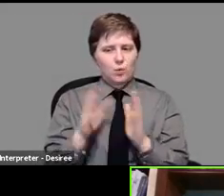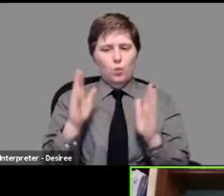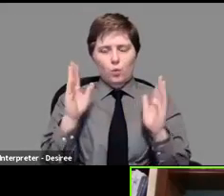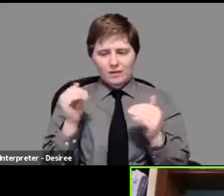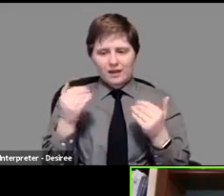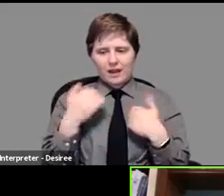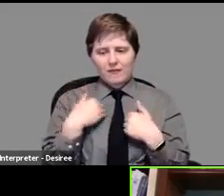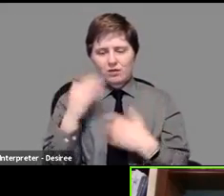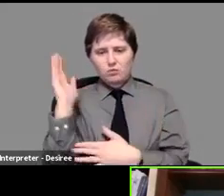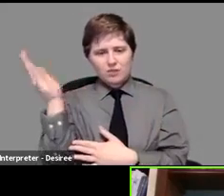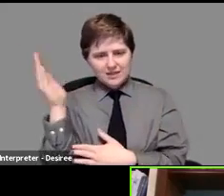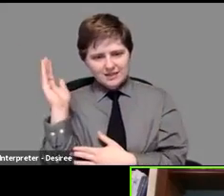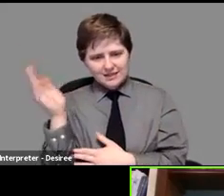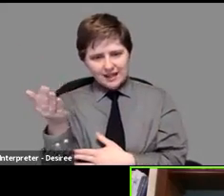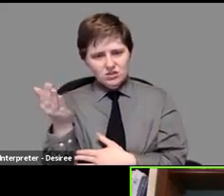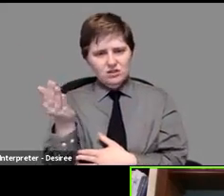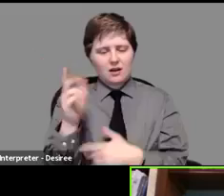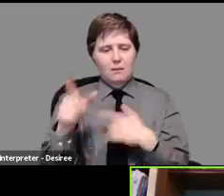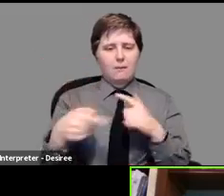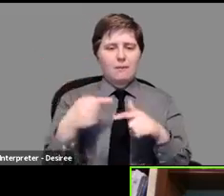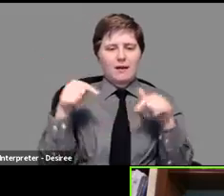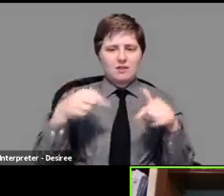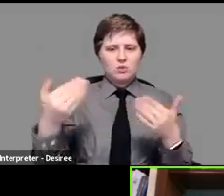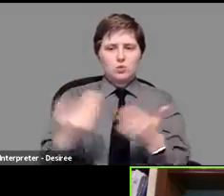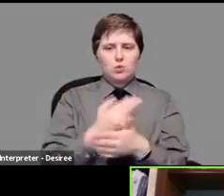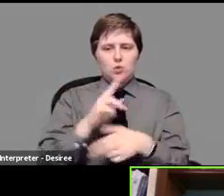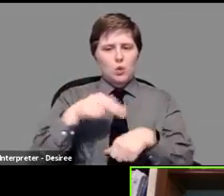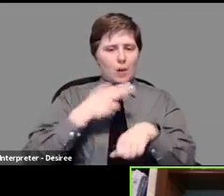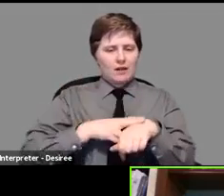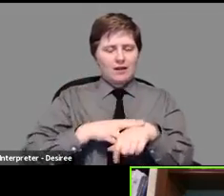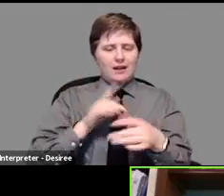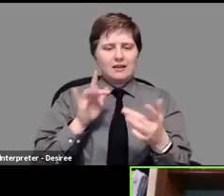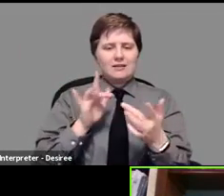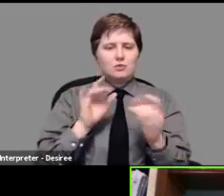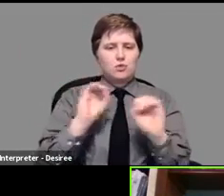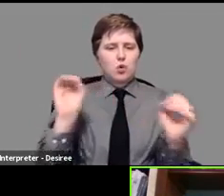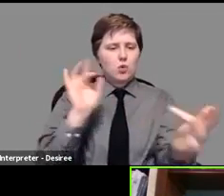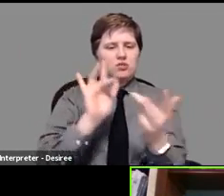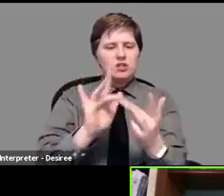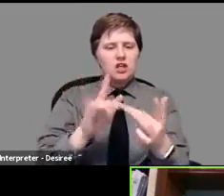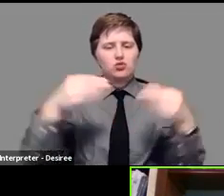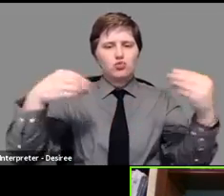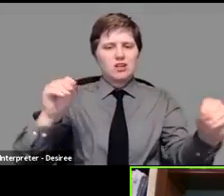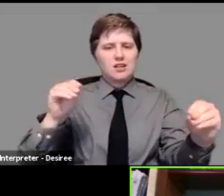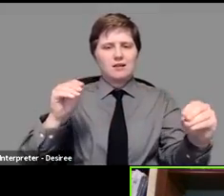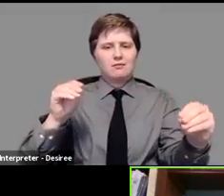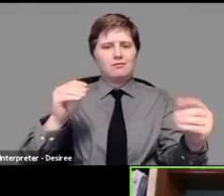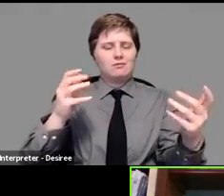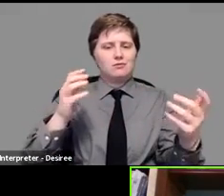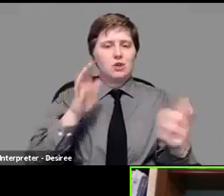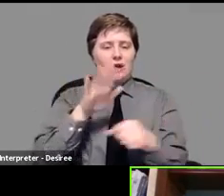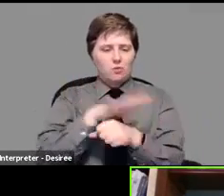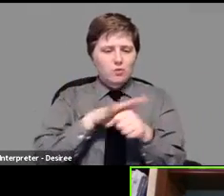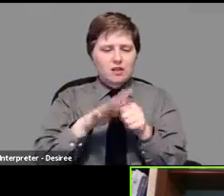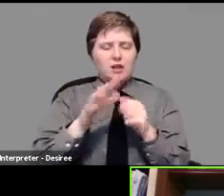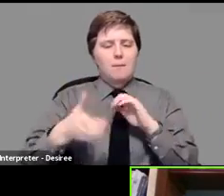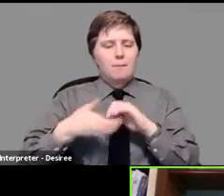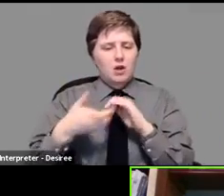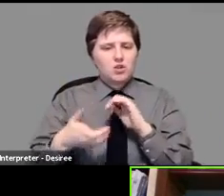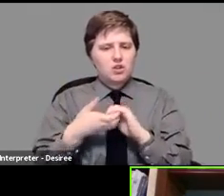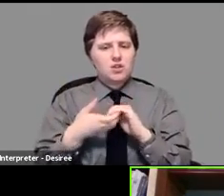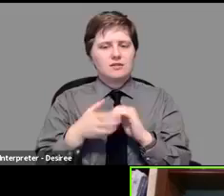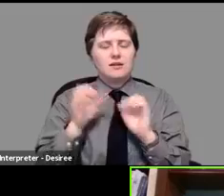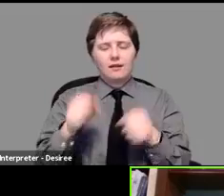a presentation about this new normal and touchless retail, so that our retail business partners